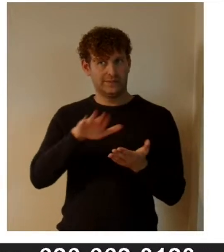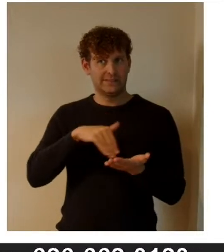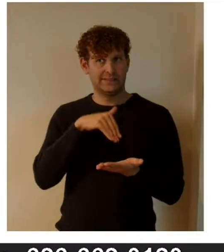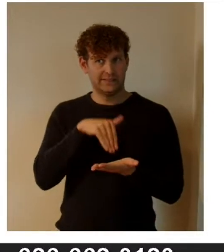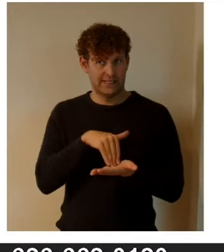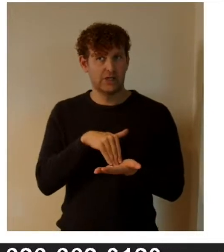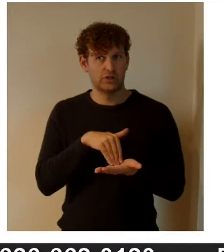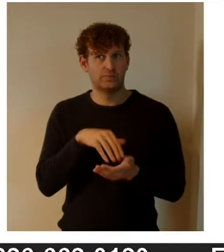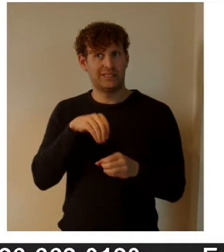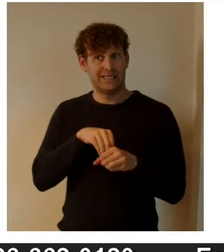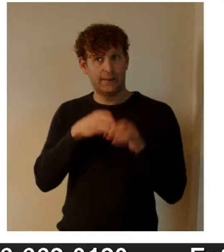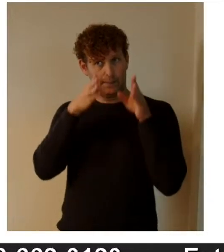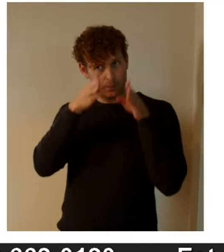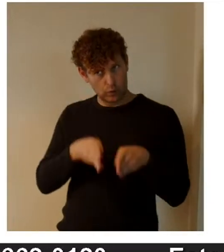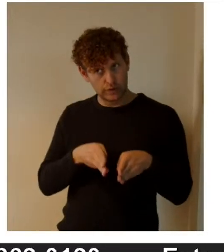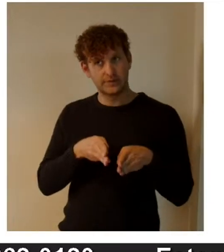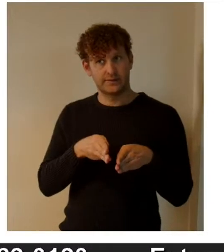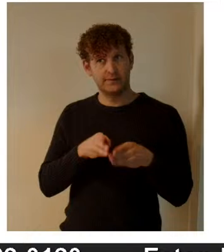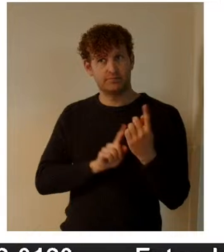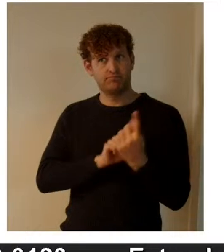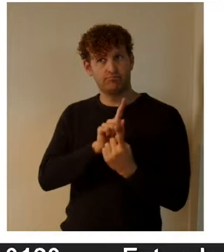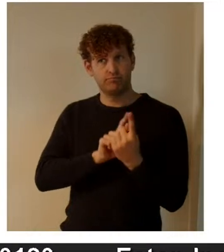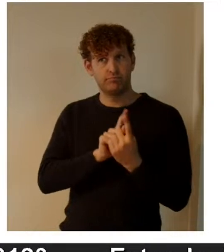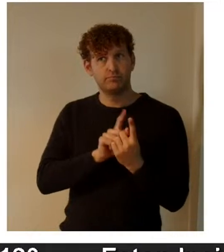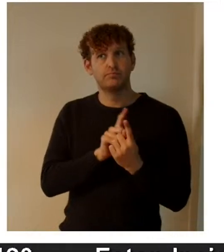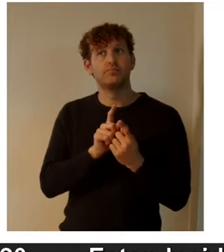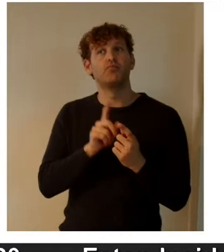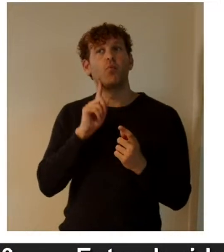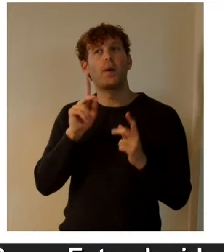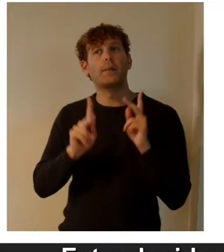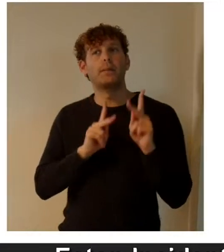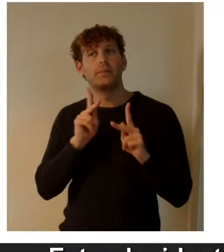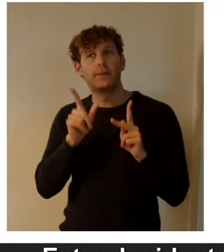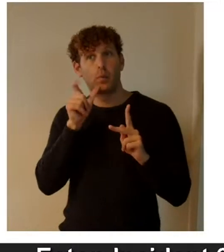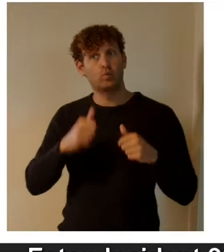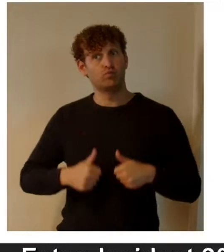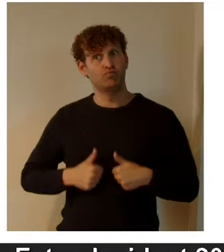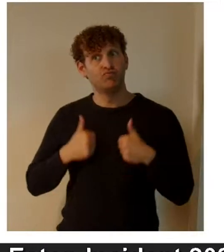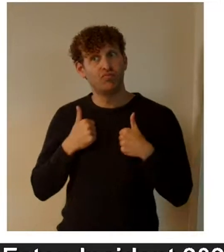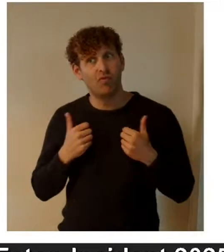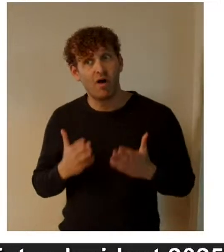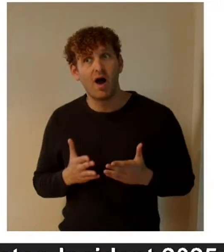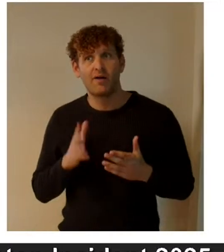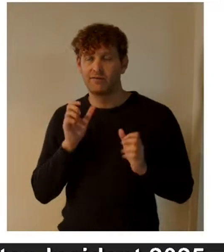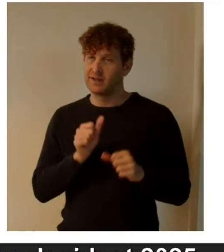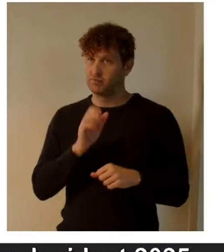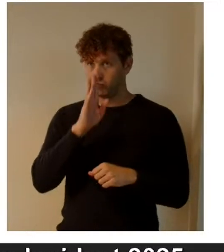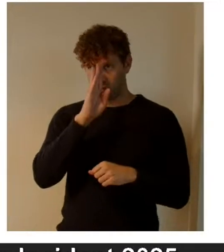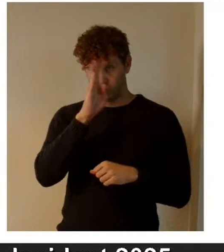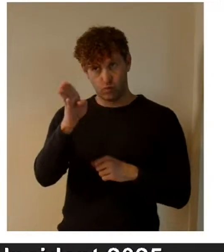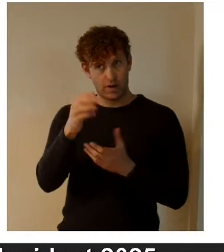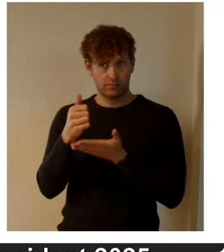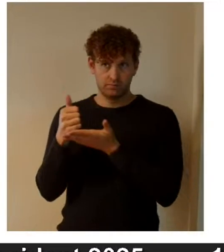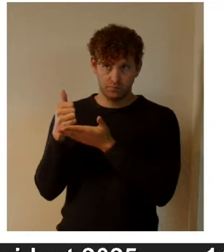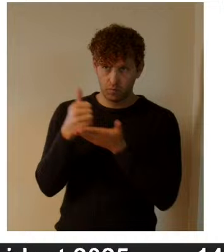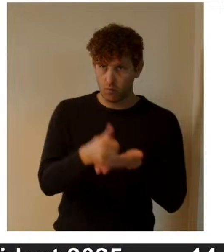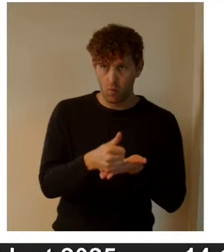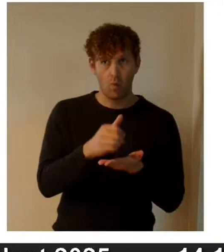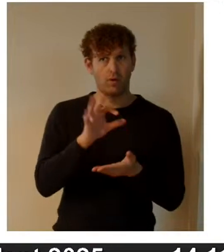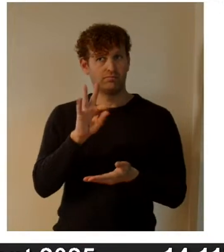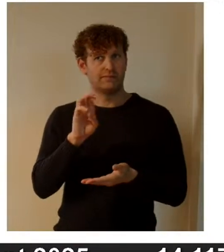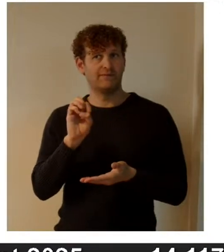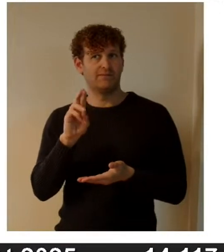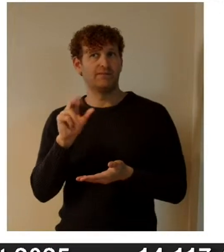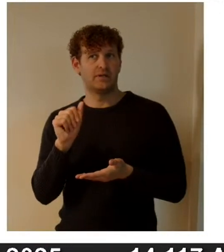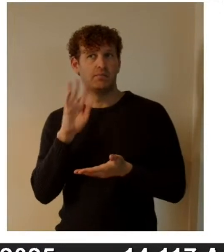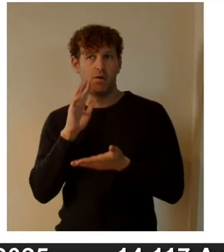where wildfire survivors can receive direct support for FEMA's assistant program, which helps residents